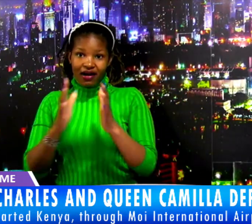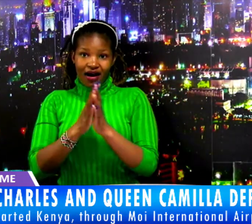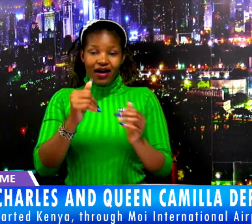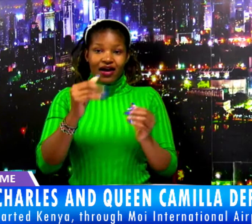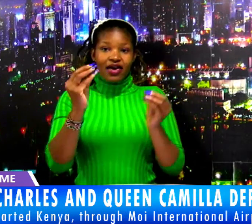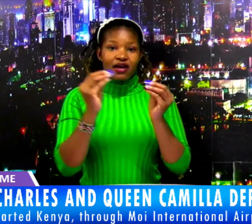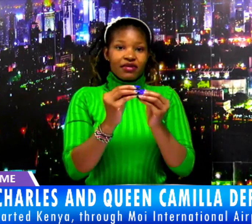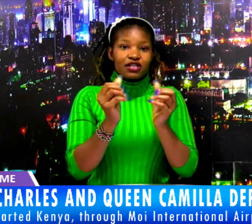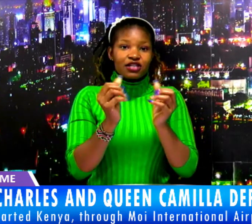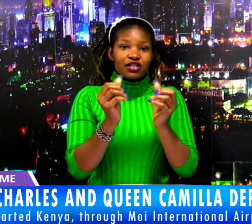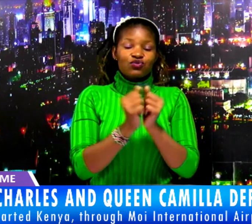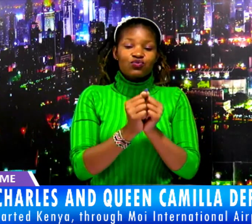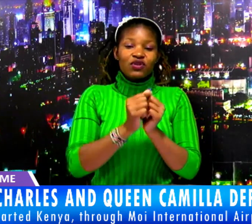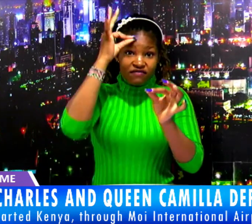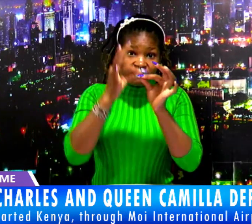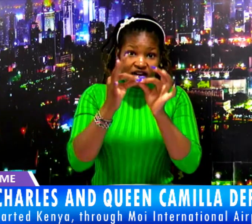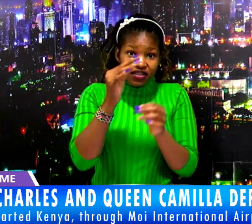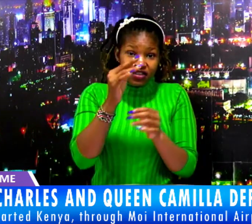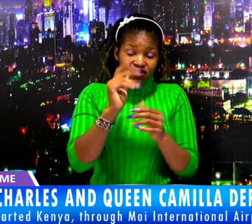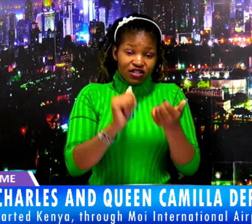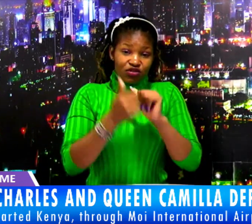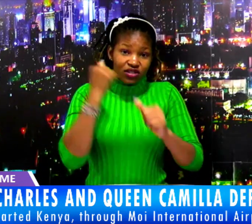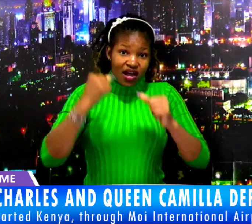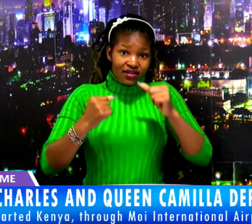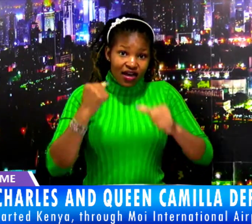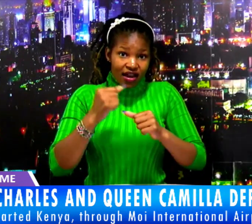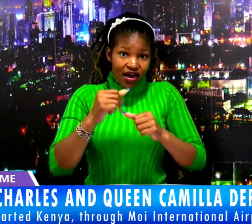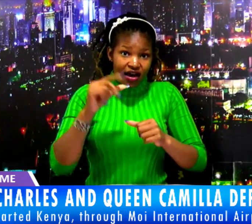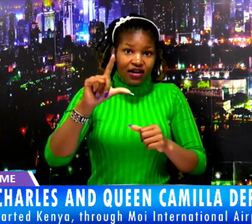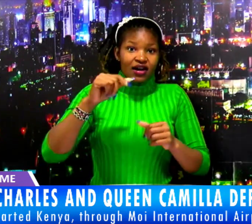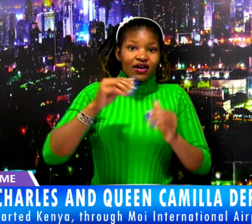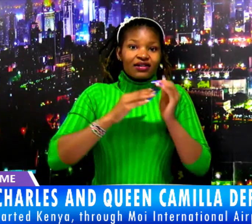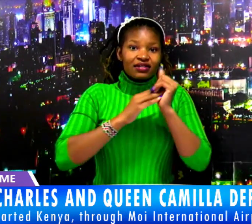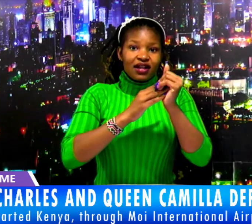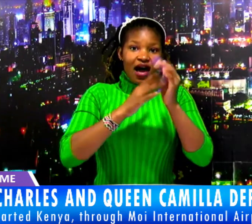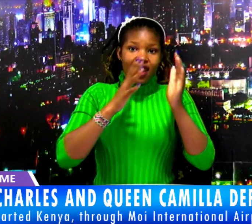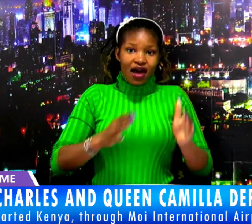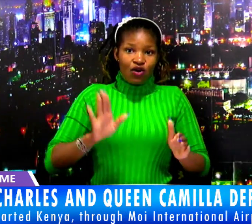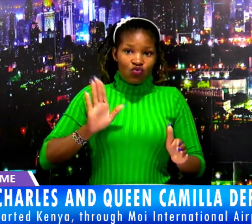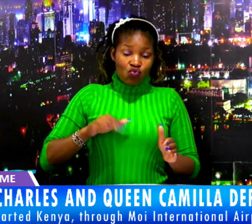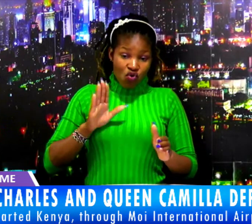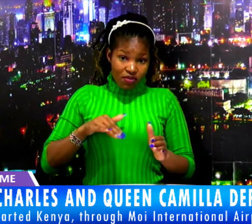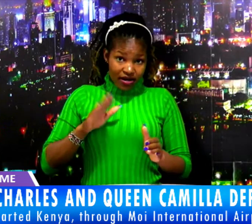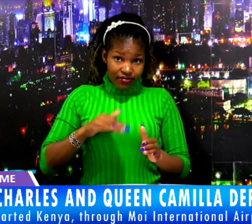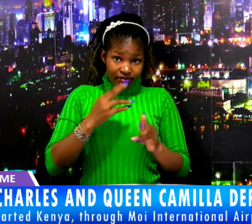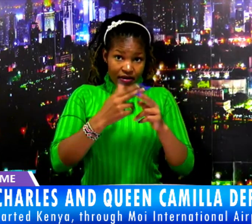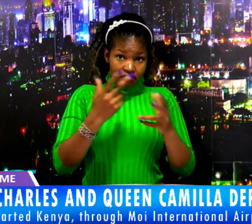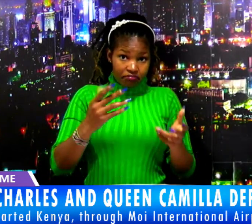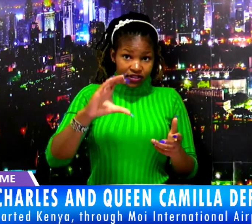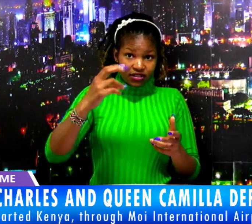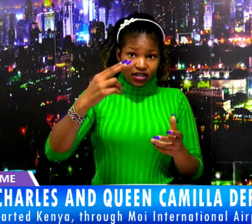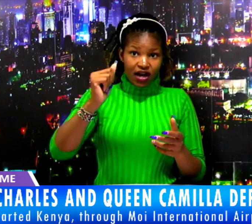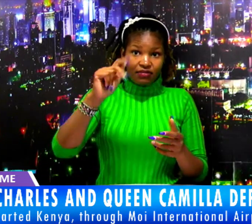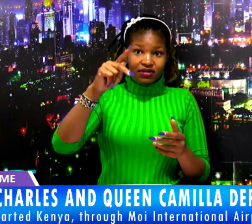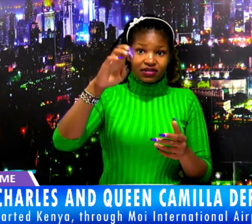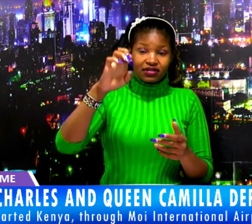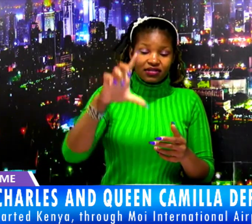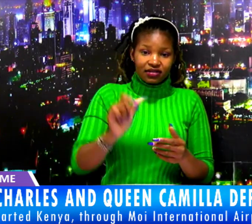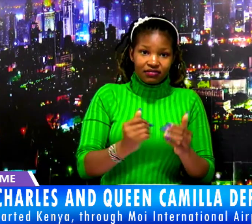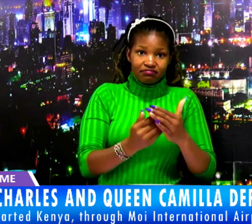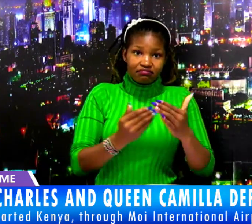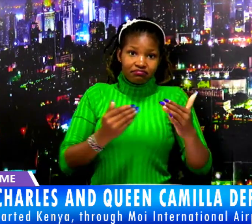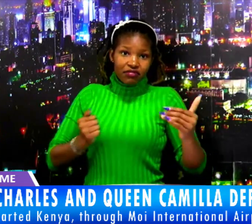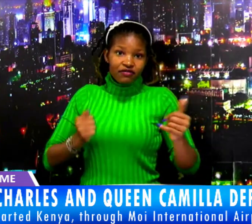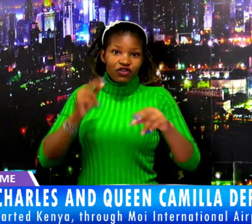Earlier in the day, King Charles met with faith leaders in the Women's Chapel